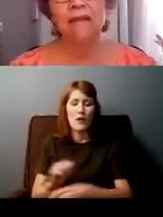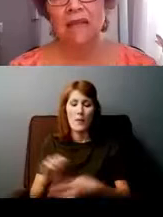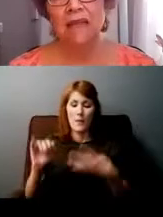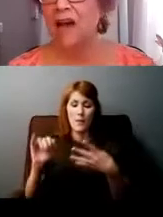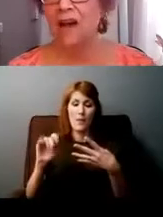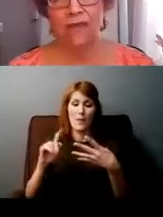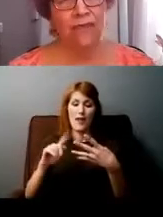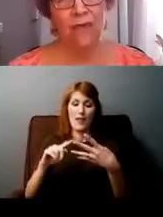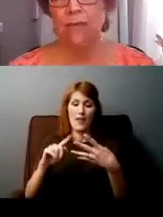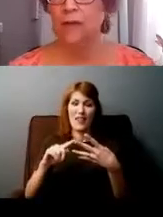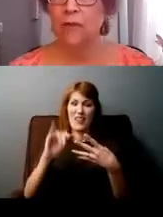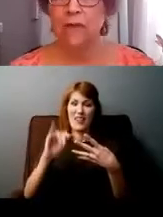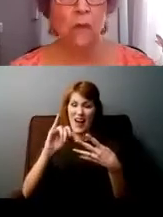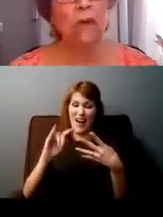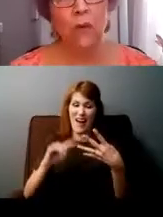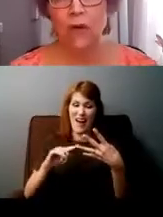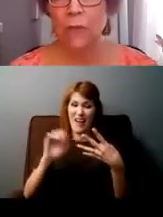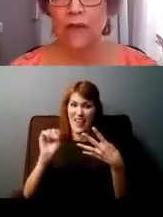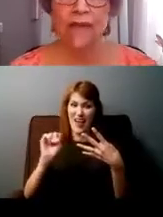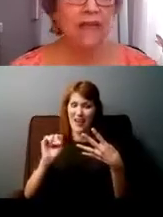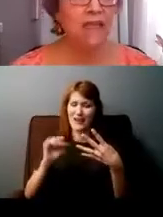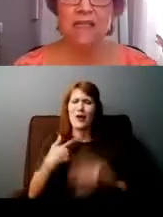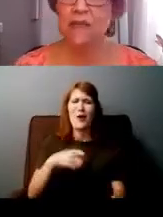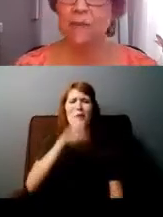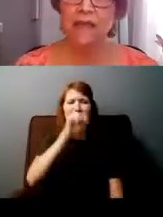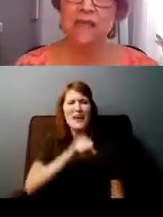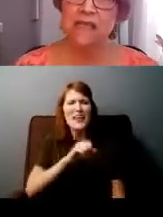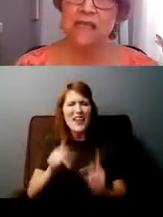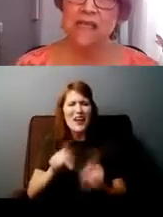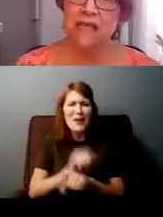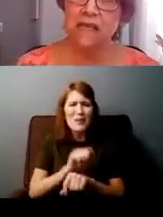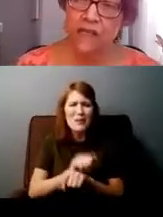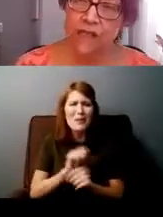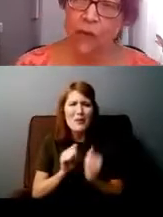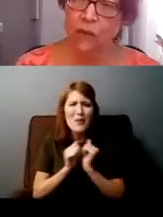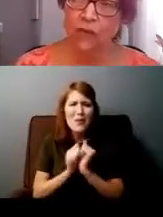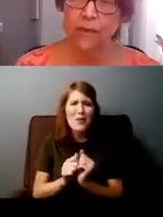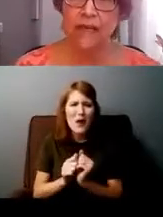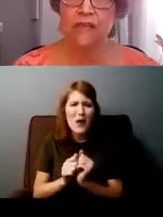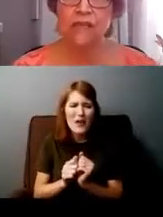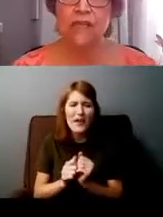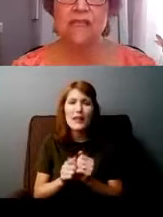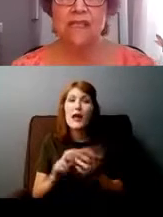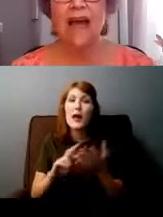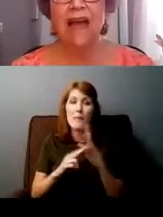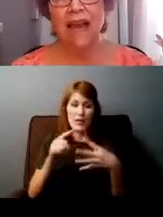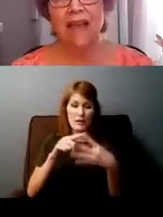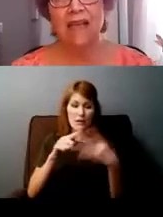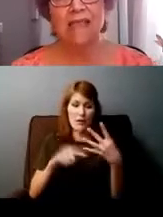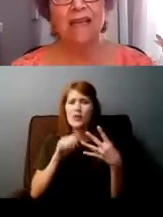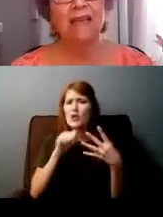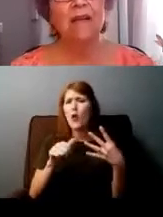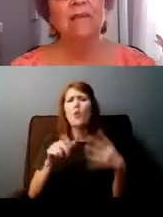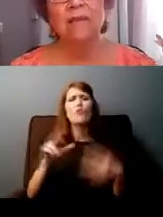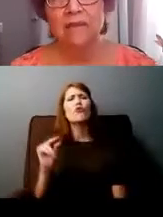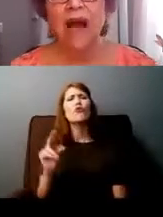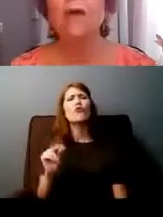we love the people that we work with, and that doesn't mean the D's and C's don't, but it's just not